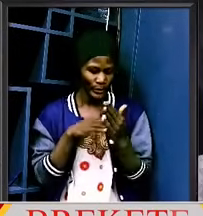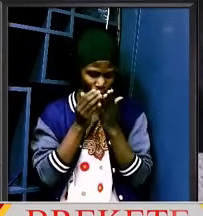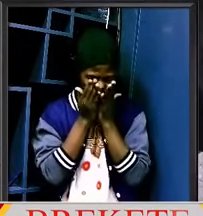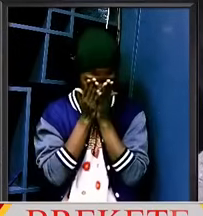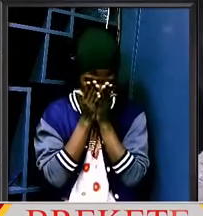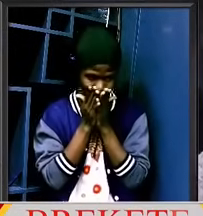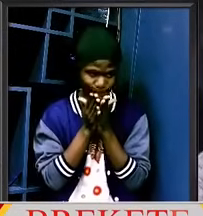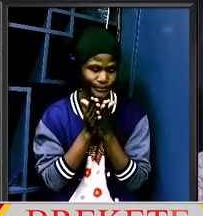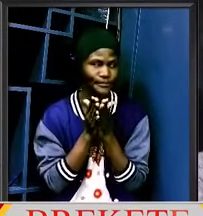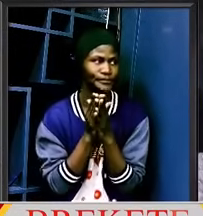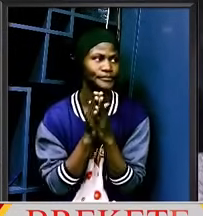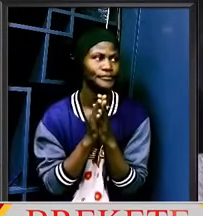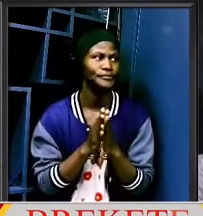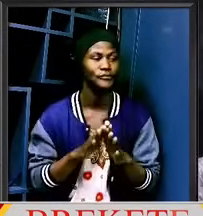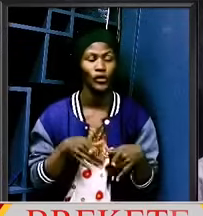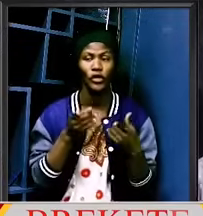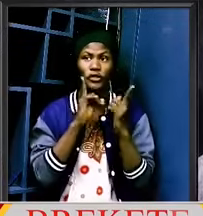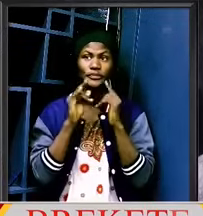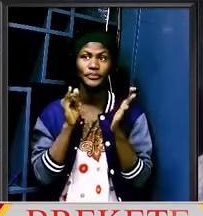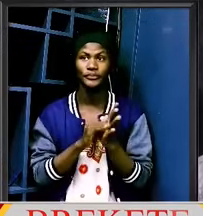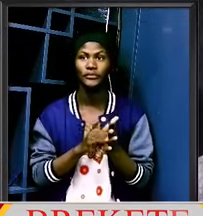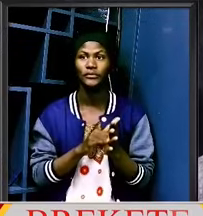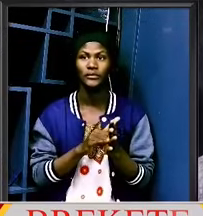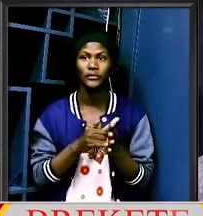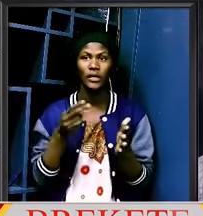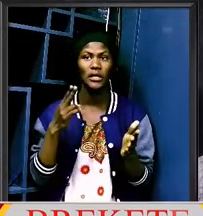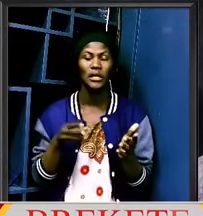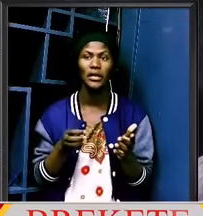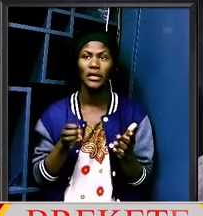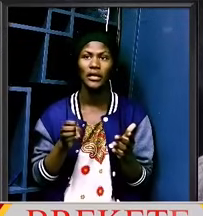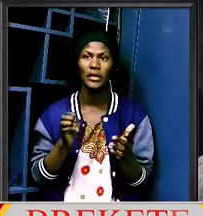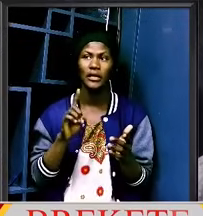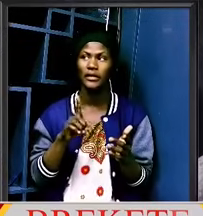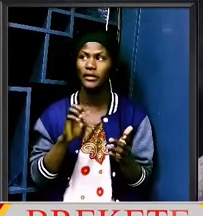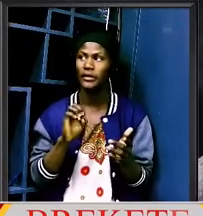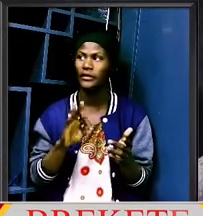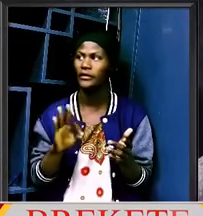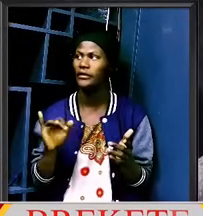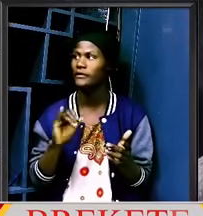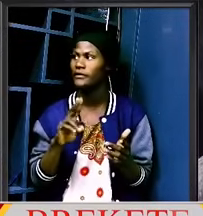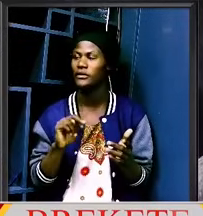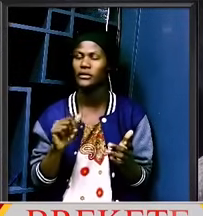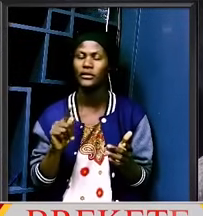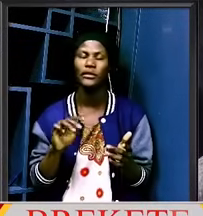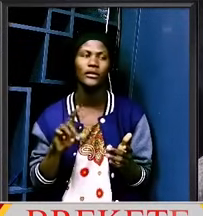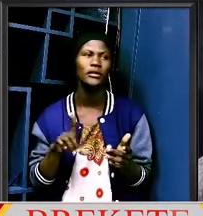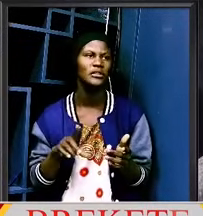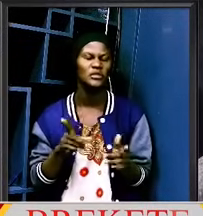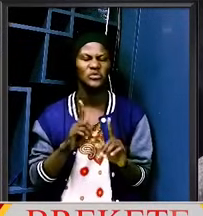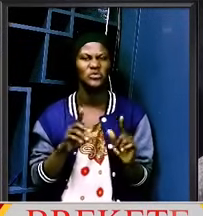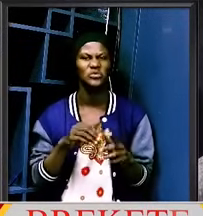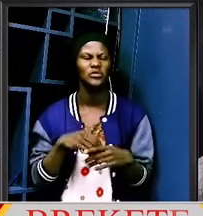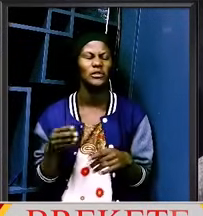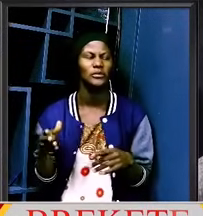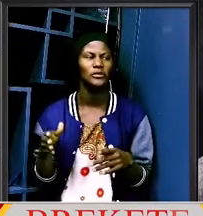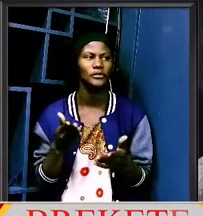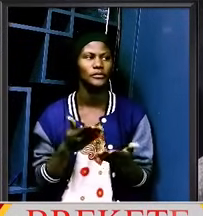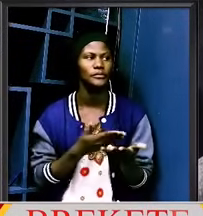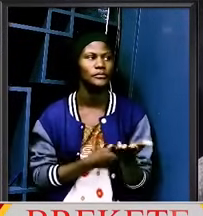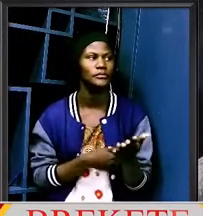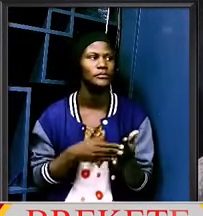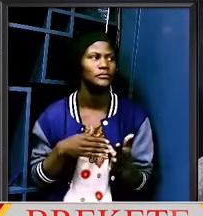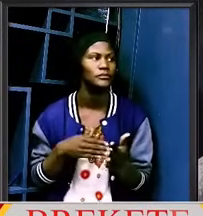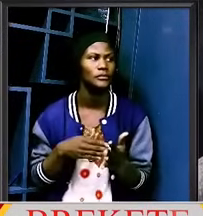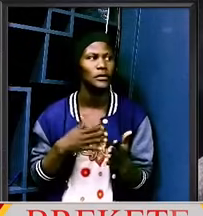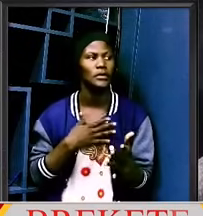he definitely do something. Now, he don't reach you, carry her, go. Hello, good morning. Good